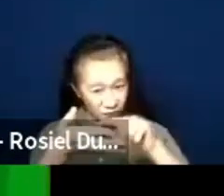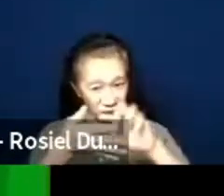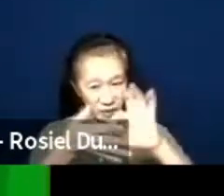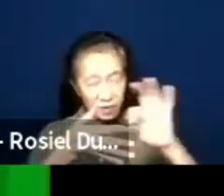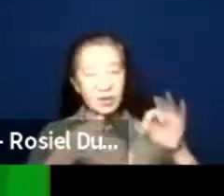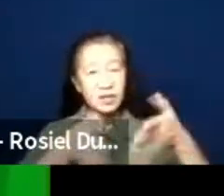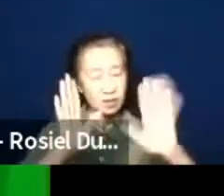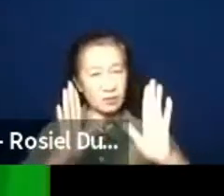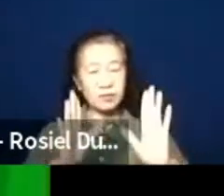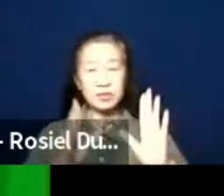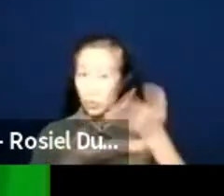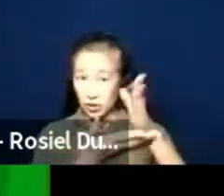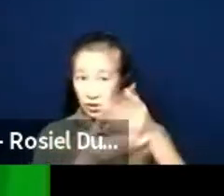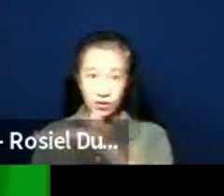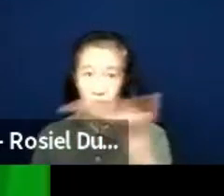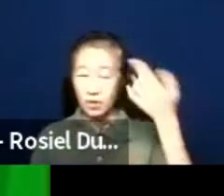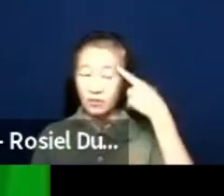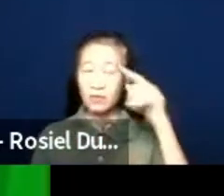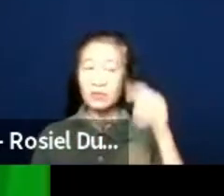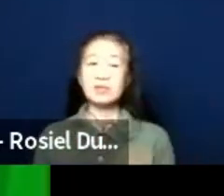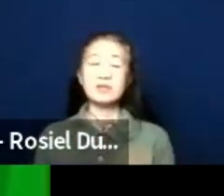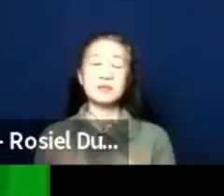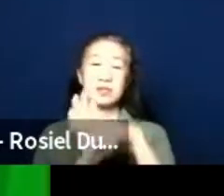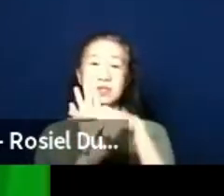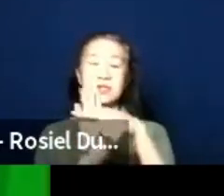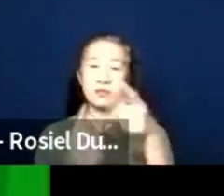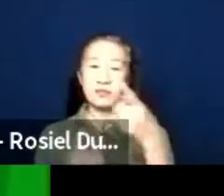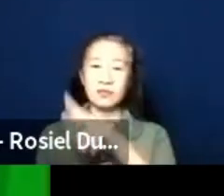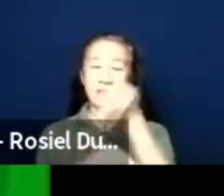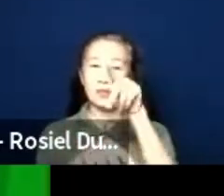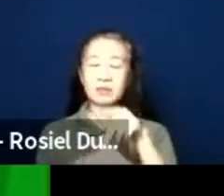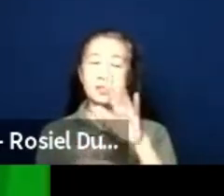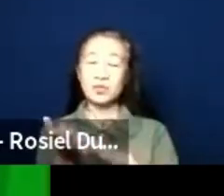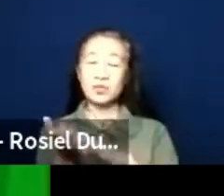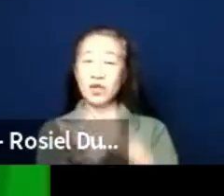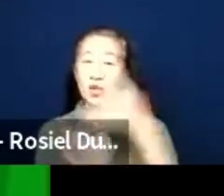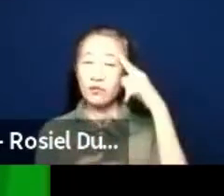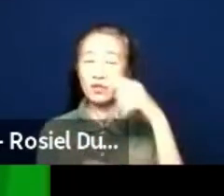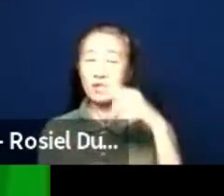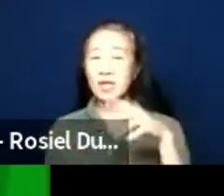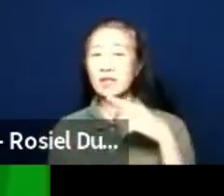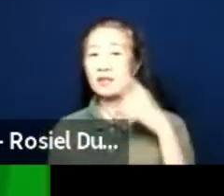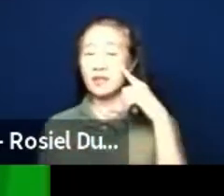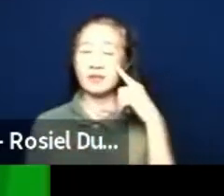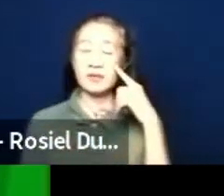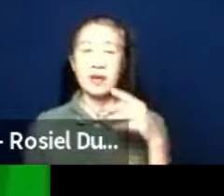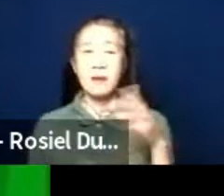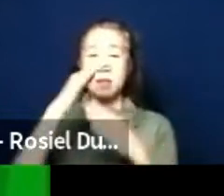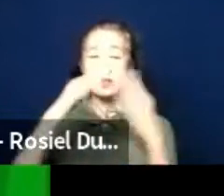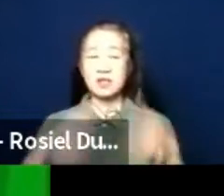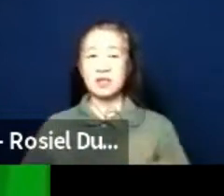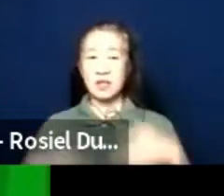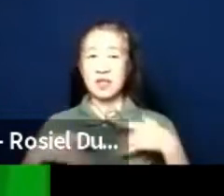allow me to share to you without further ado this presentation from the Philippine School for the Deaf, our basic life support training.